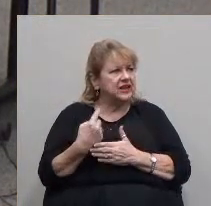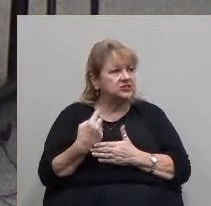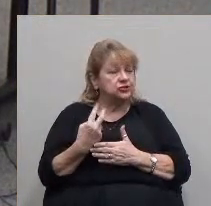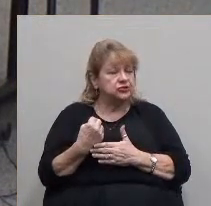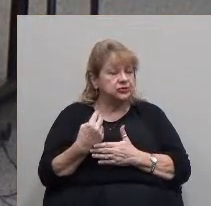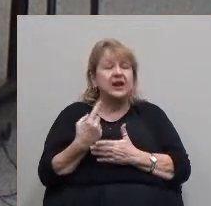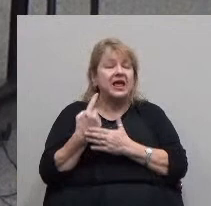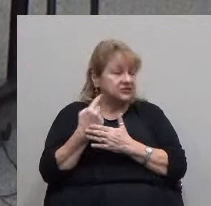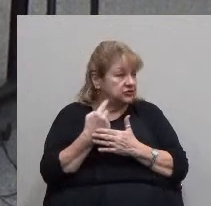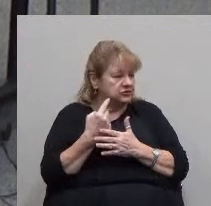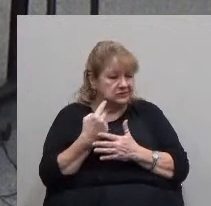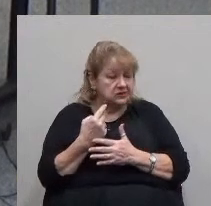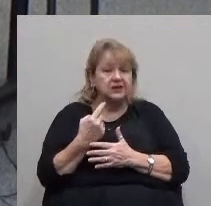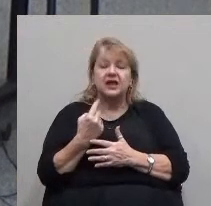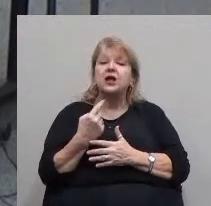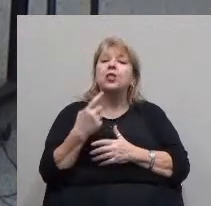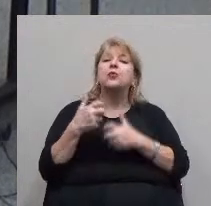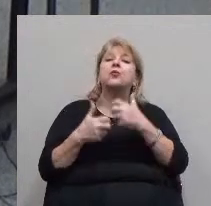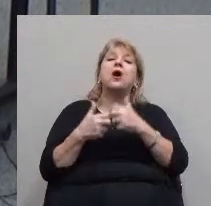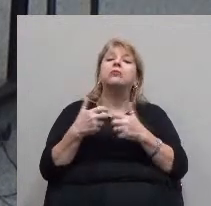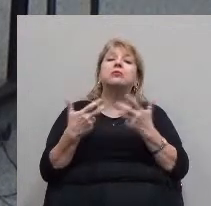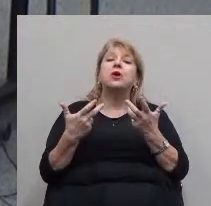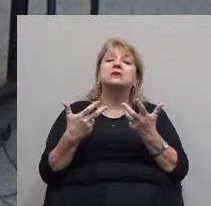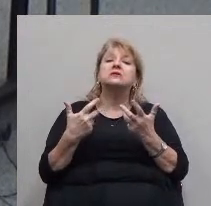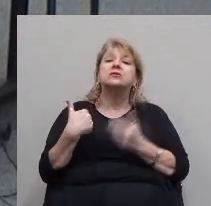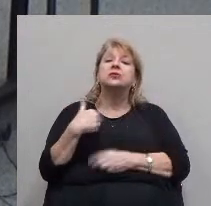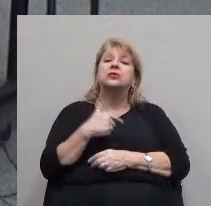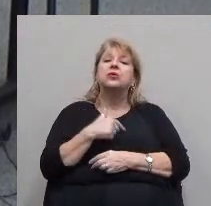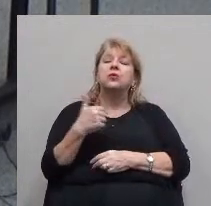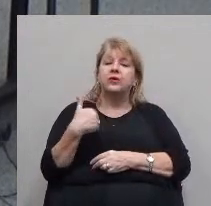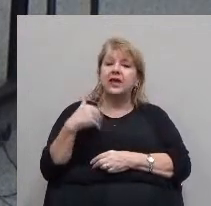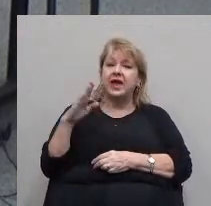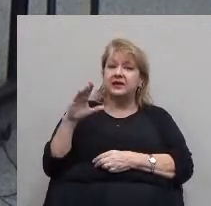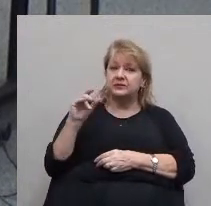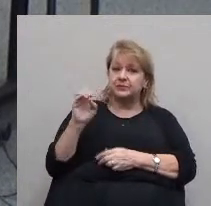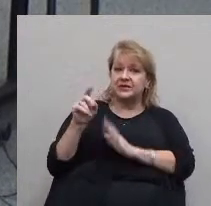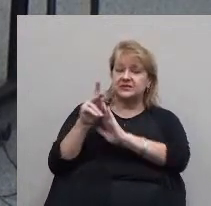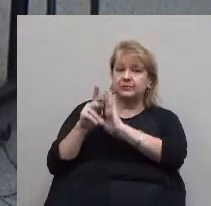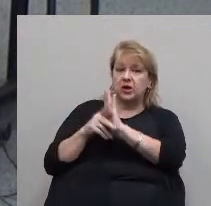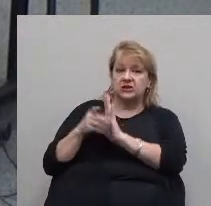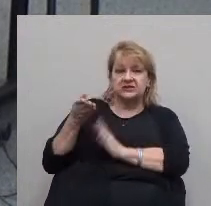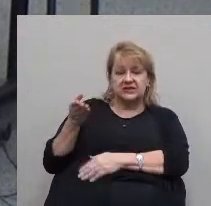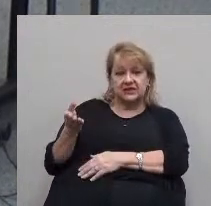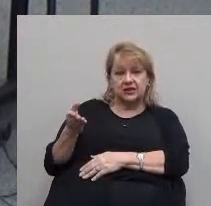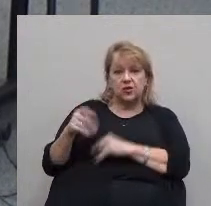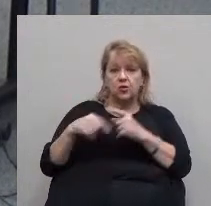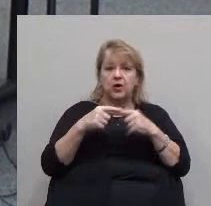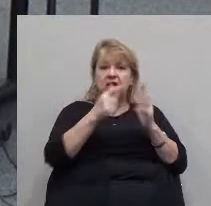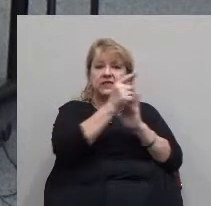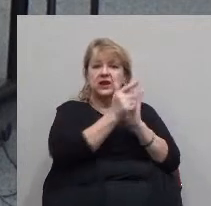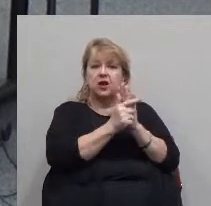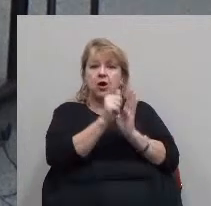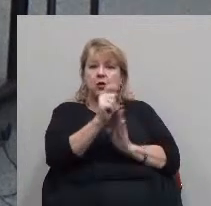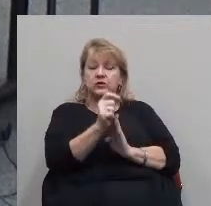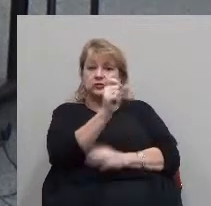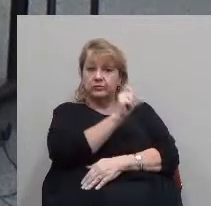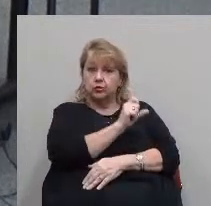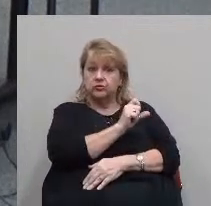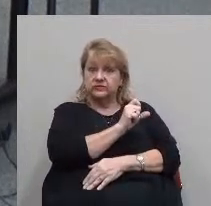anymore. Last year. The problem was we had a BESE policy that was in there, so when the law was